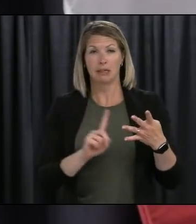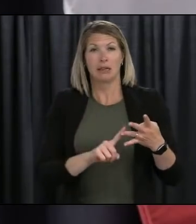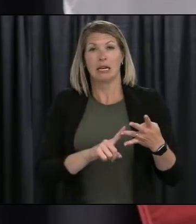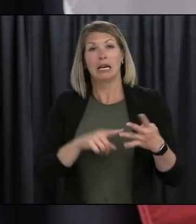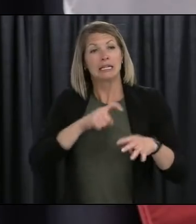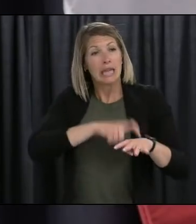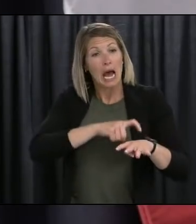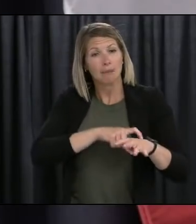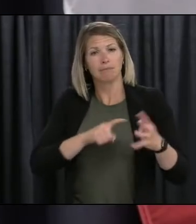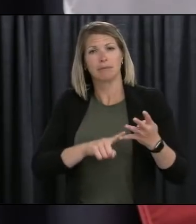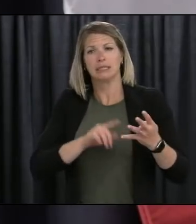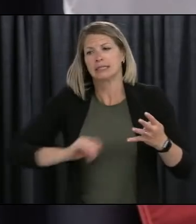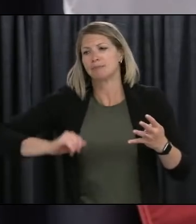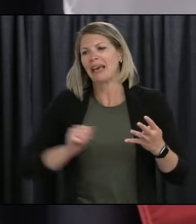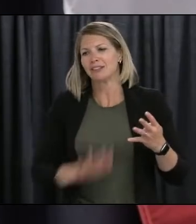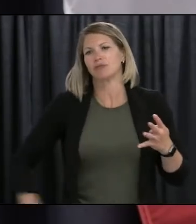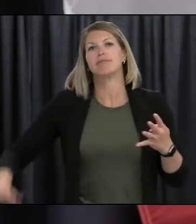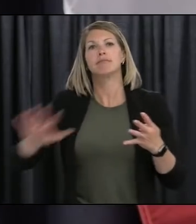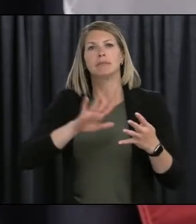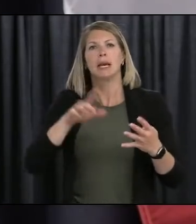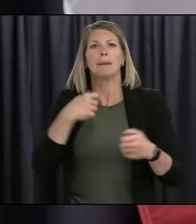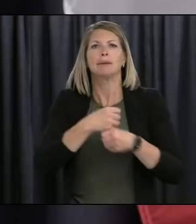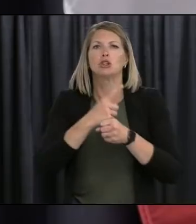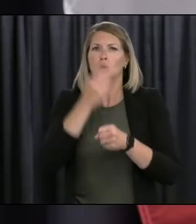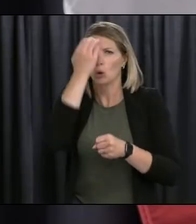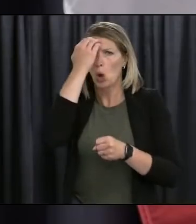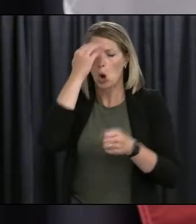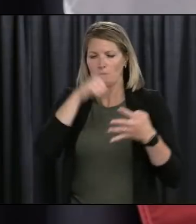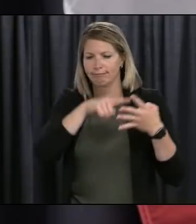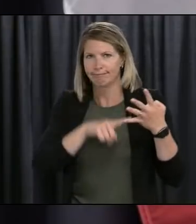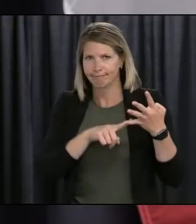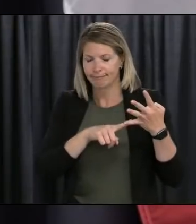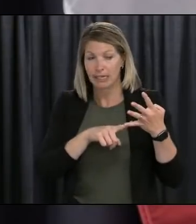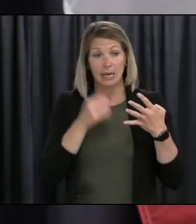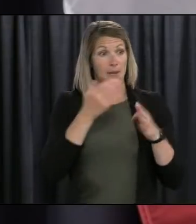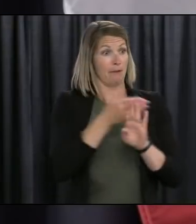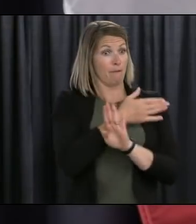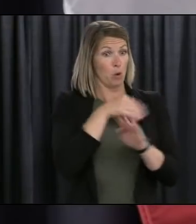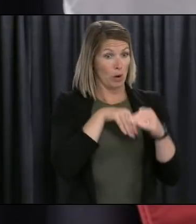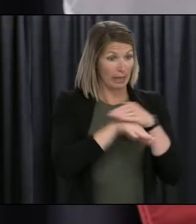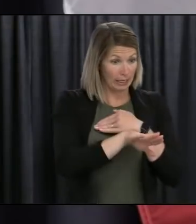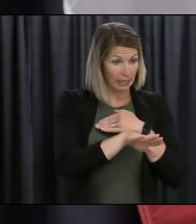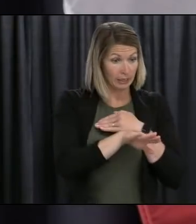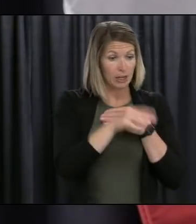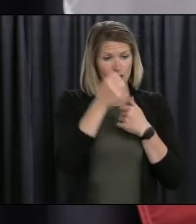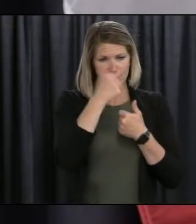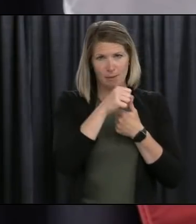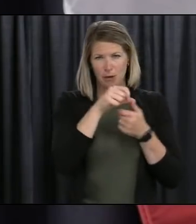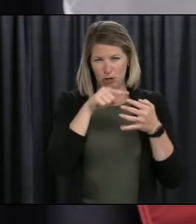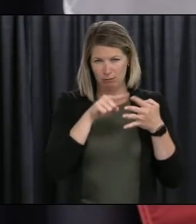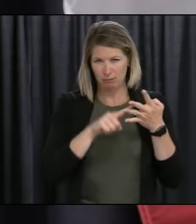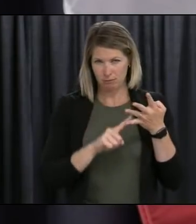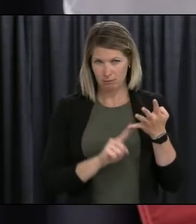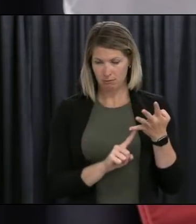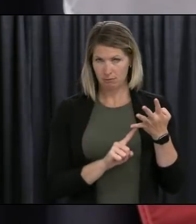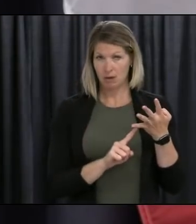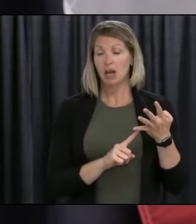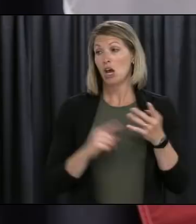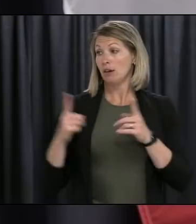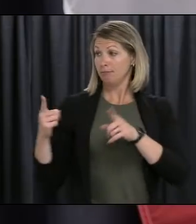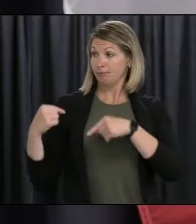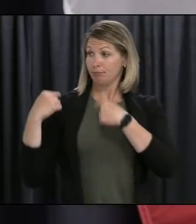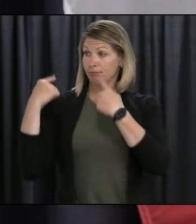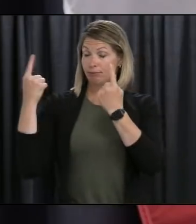own level of risk when entering any particular situation. We've done so well so far, and I have complete confidence that we